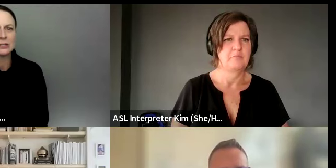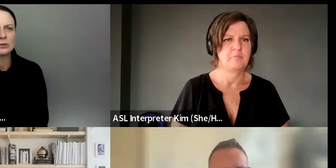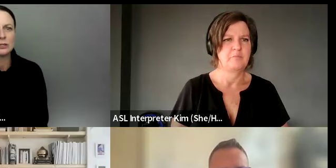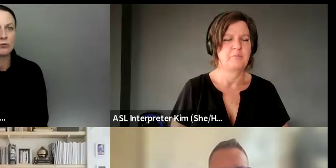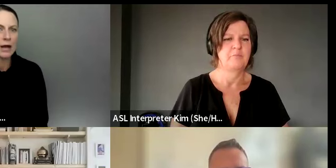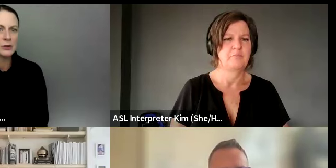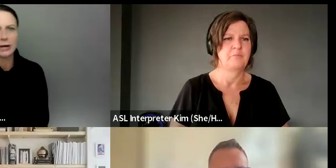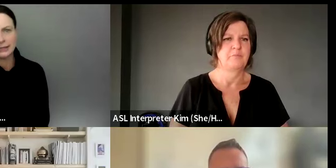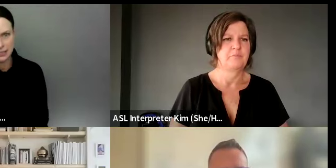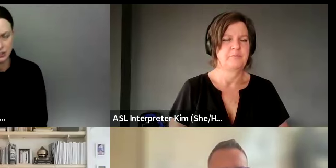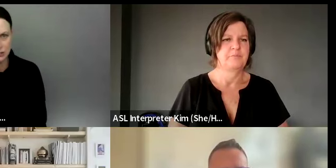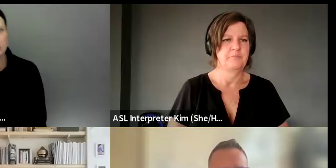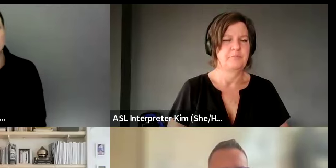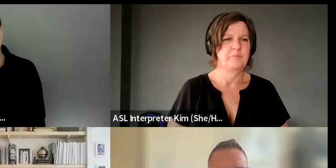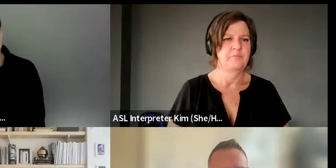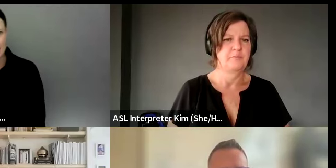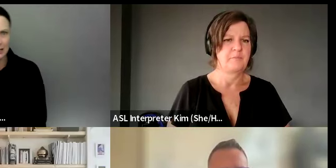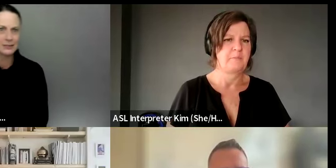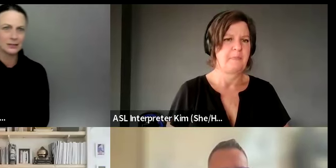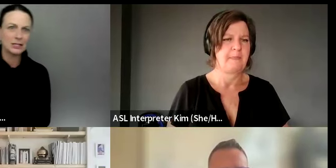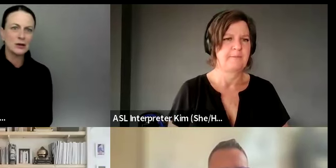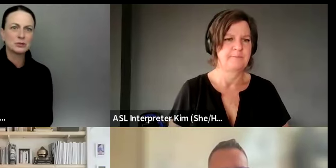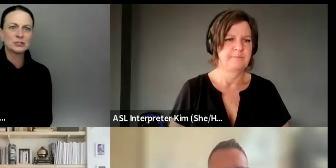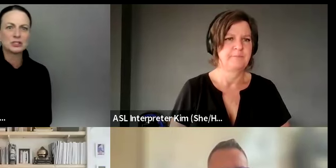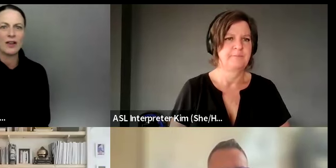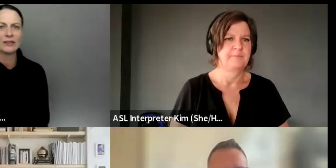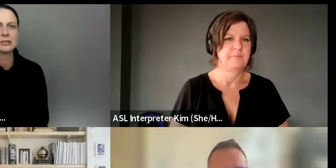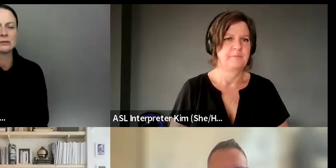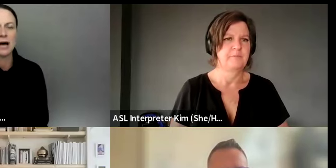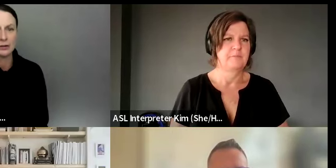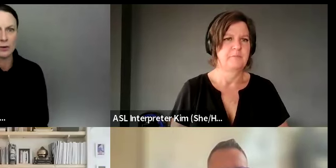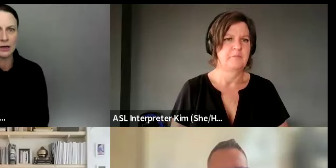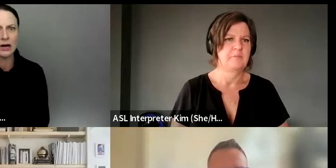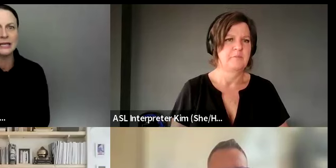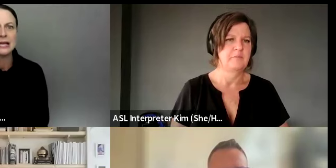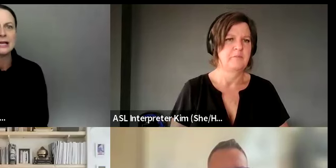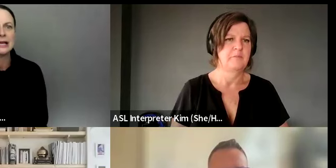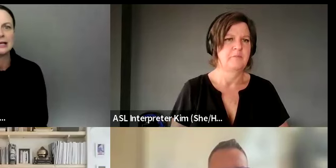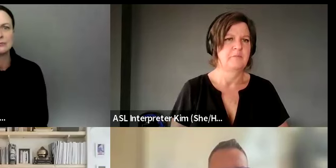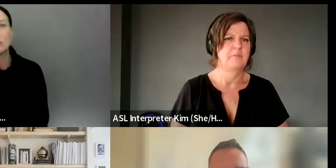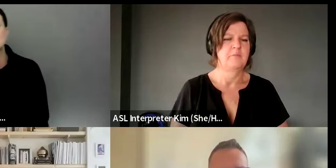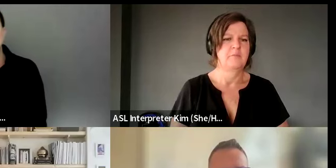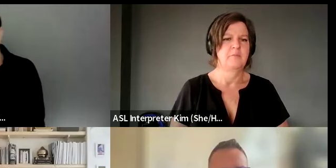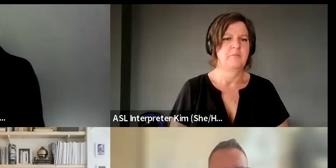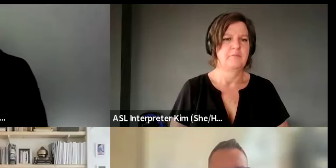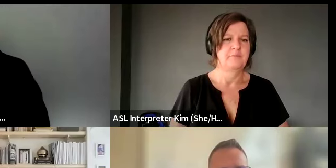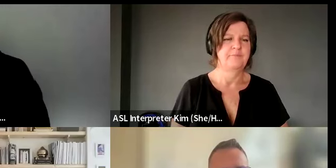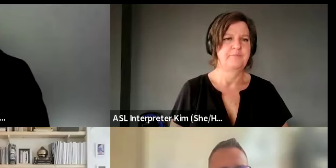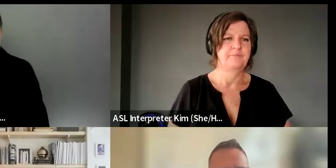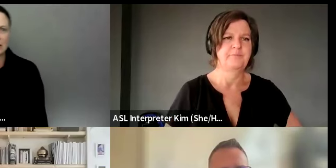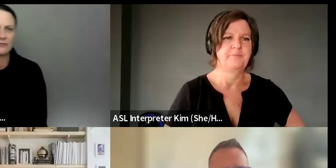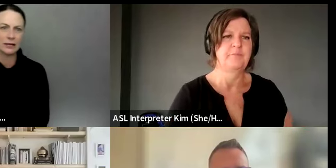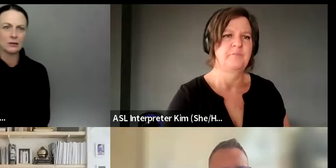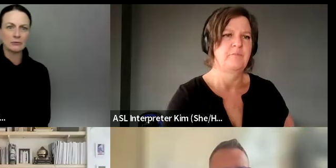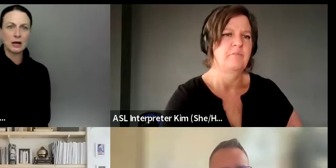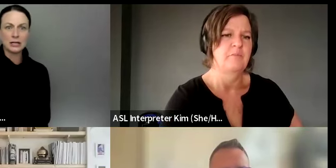Having to, you know, run to practice sessions and come back to the kiosk. And, you know, there was a lot going on and go and see somebody else's